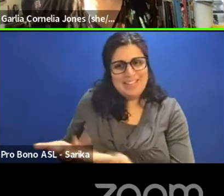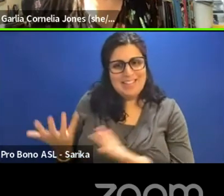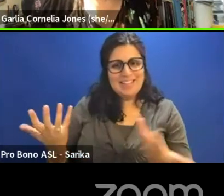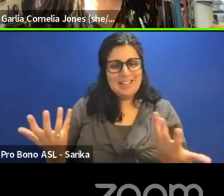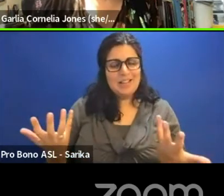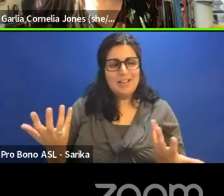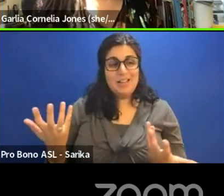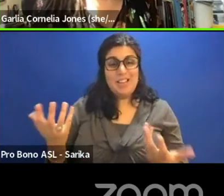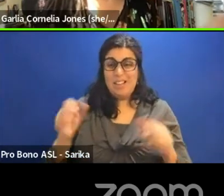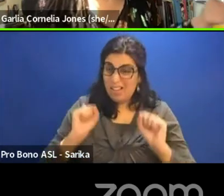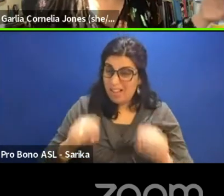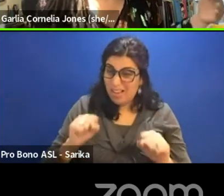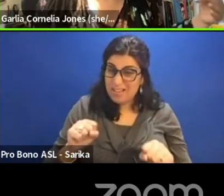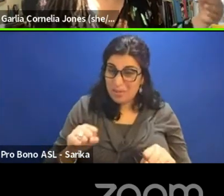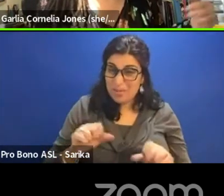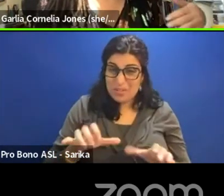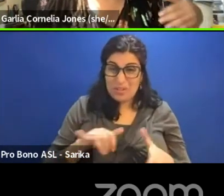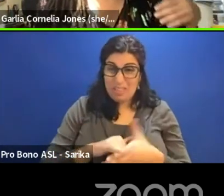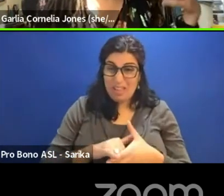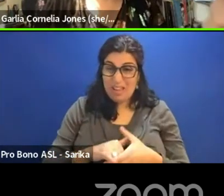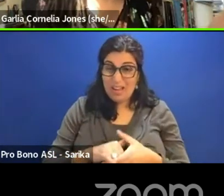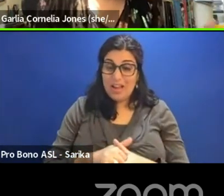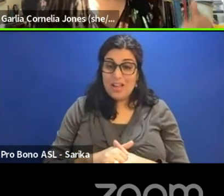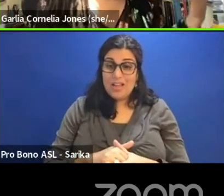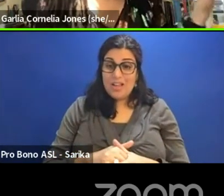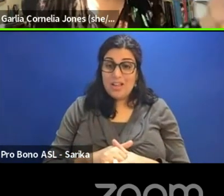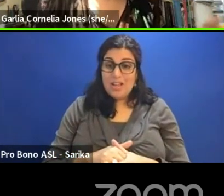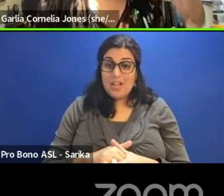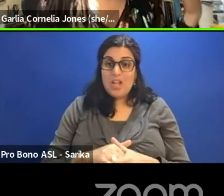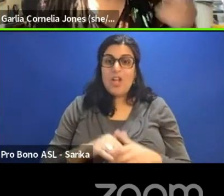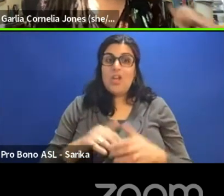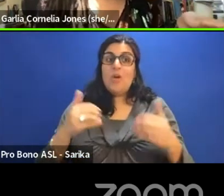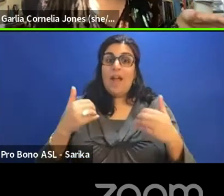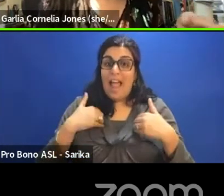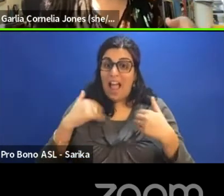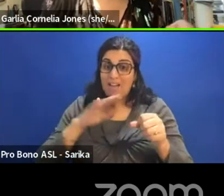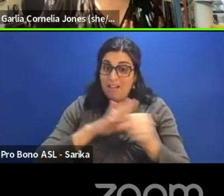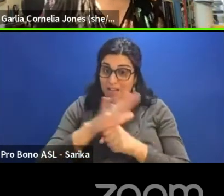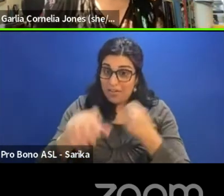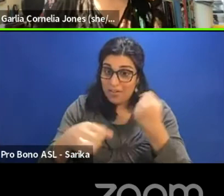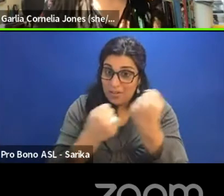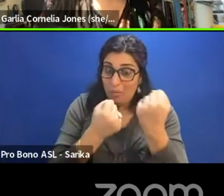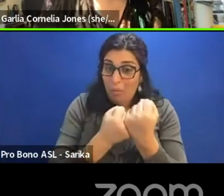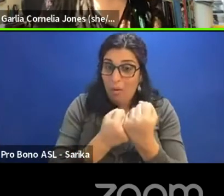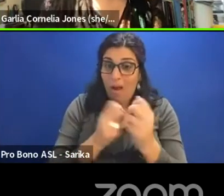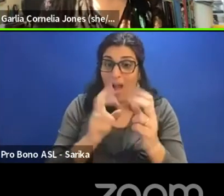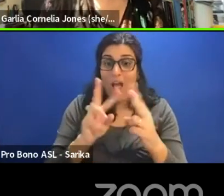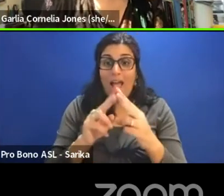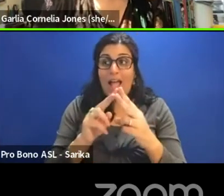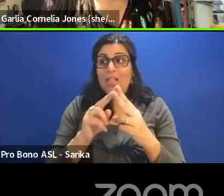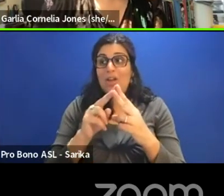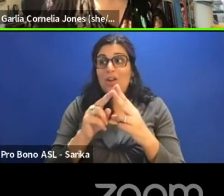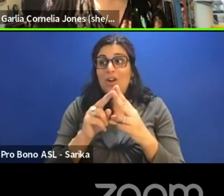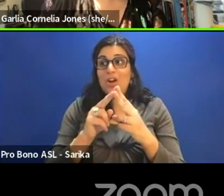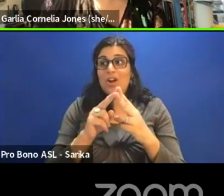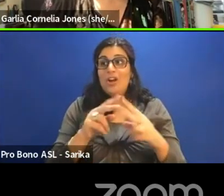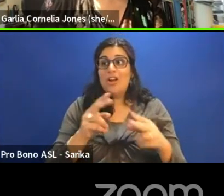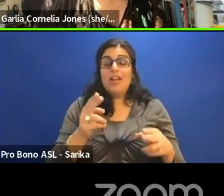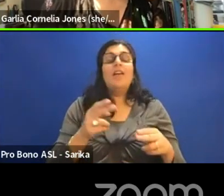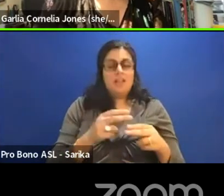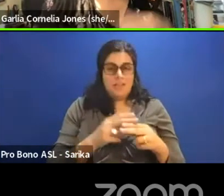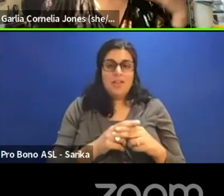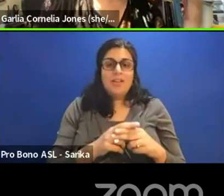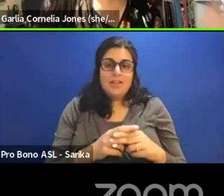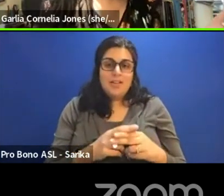is possible, where you have the support either in resources